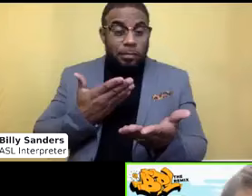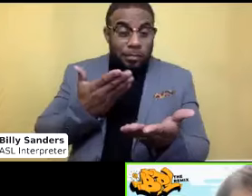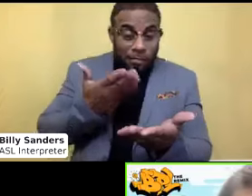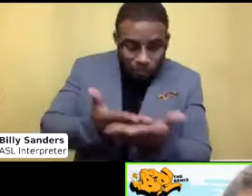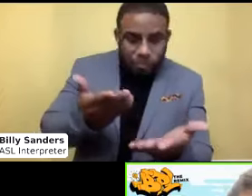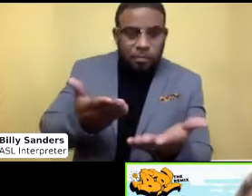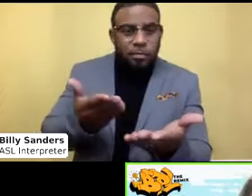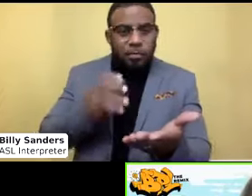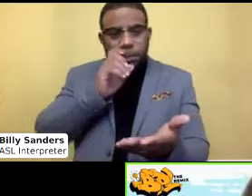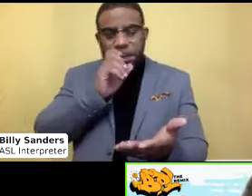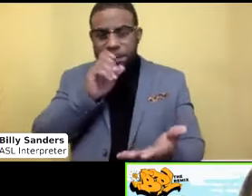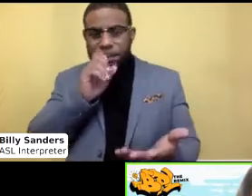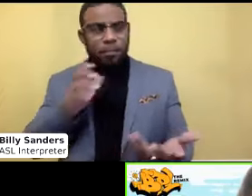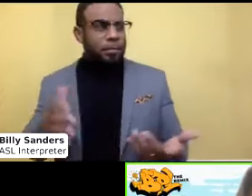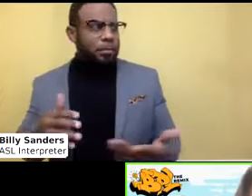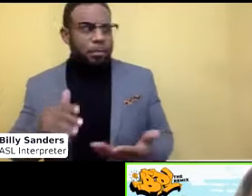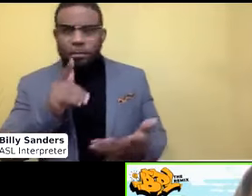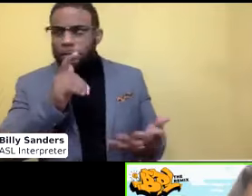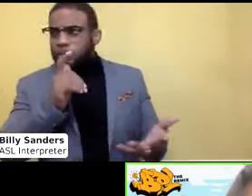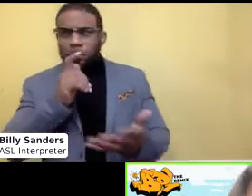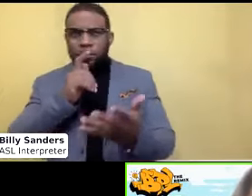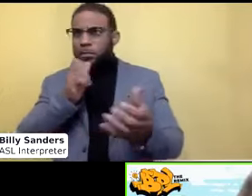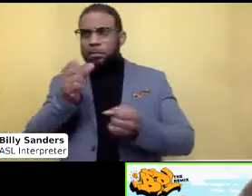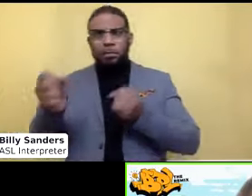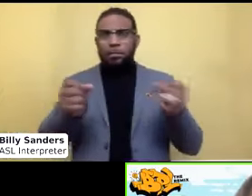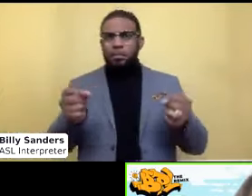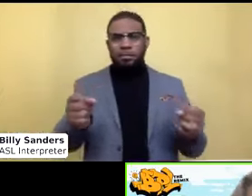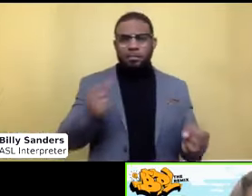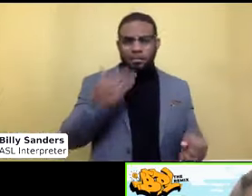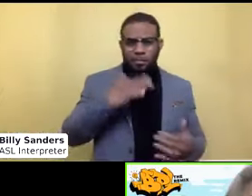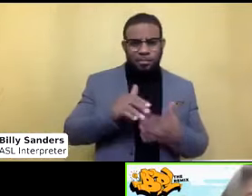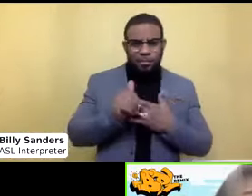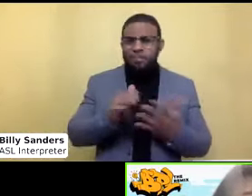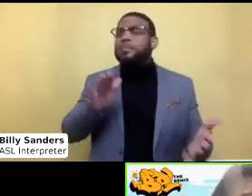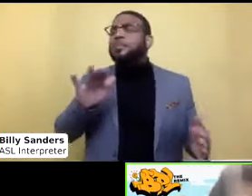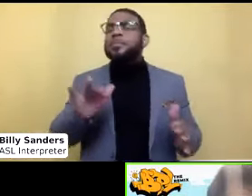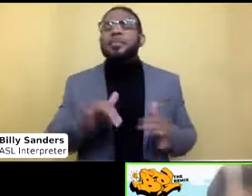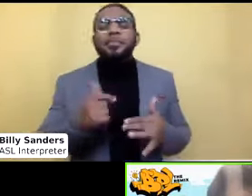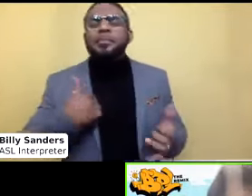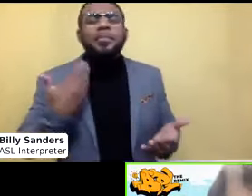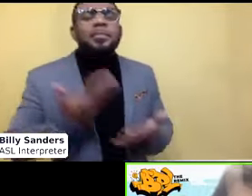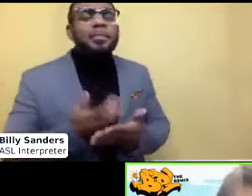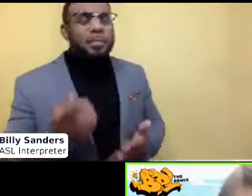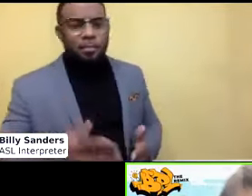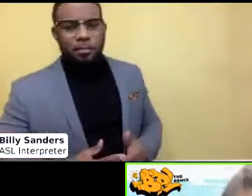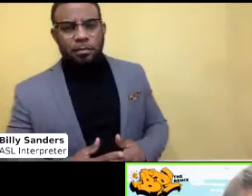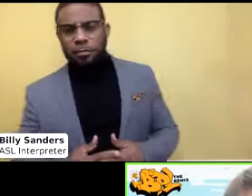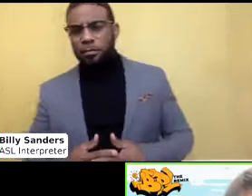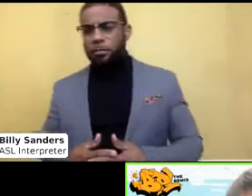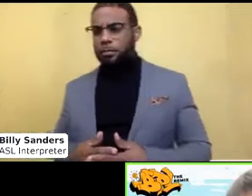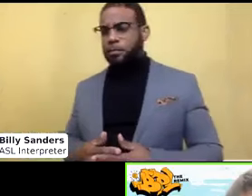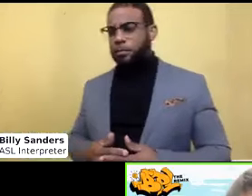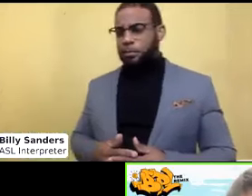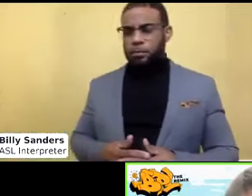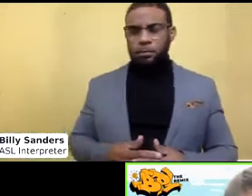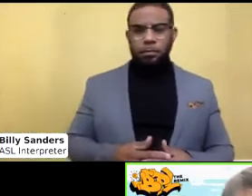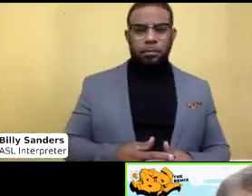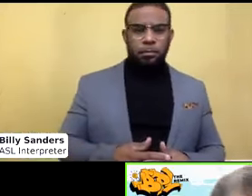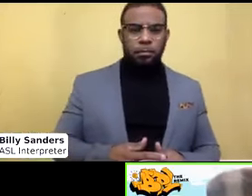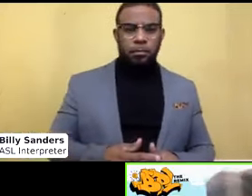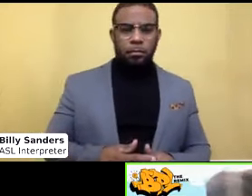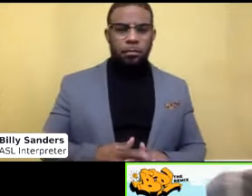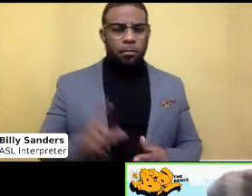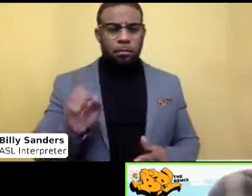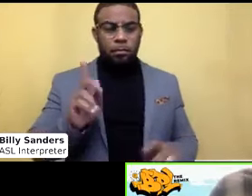How, who deposes these bad leaders? How do we get there? where